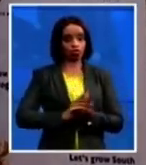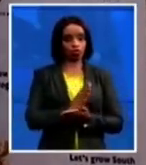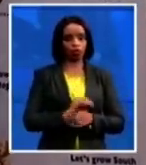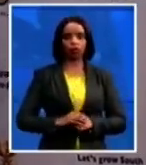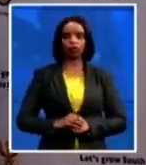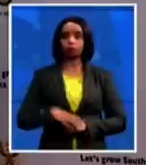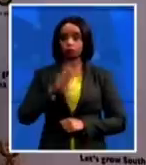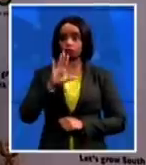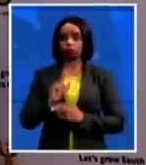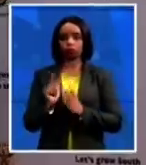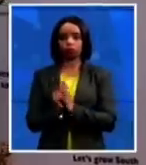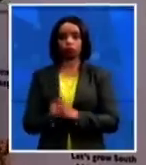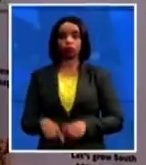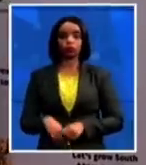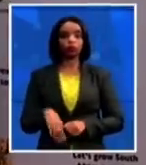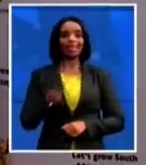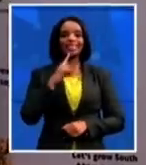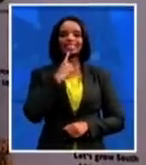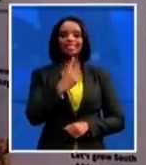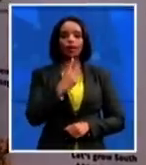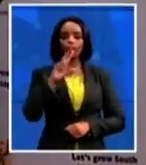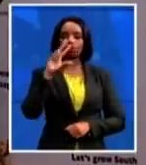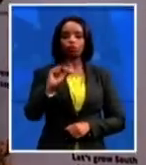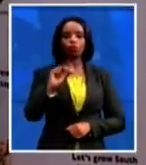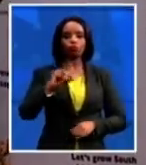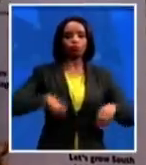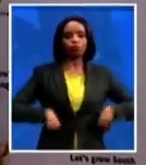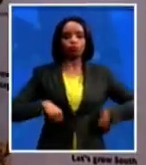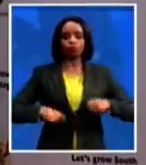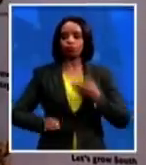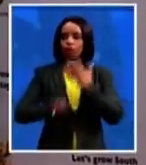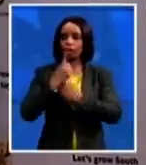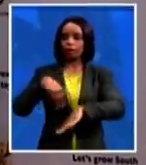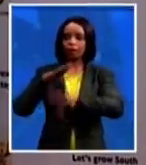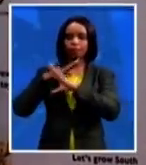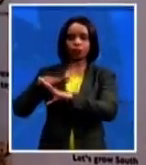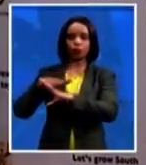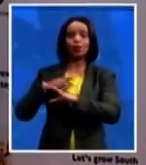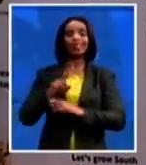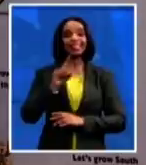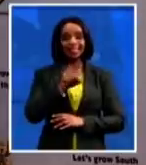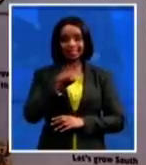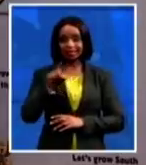Those are catchy phrases against this scourge of humanity.